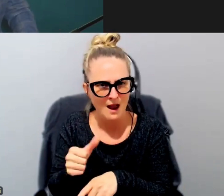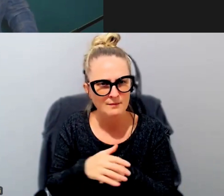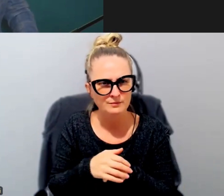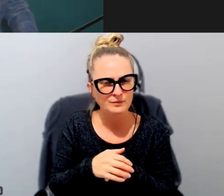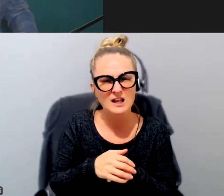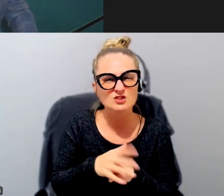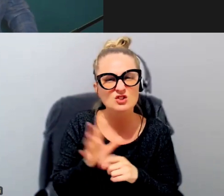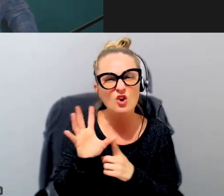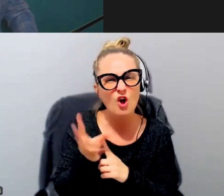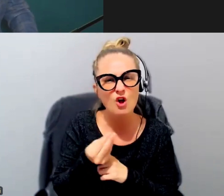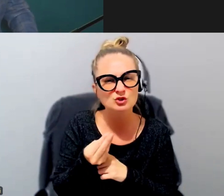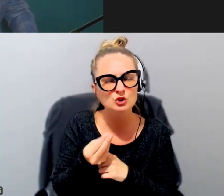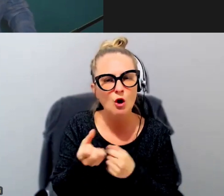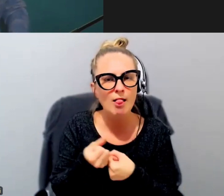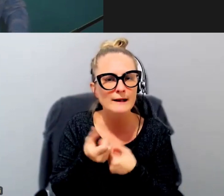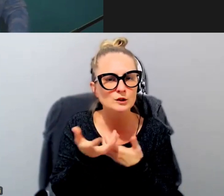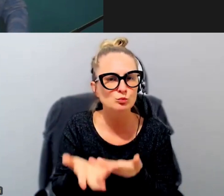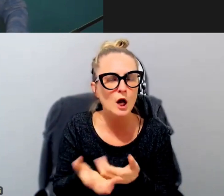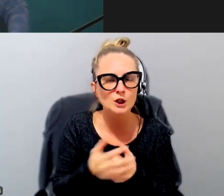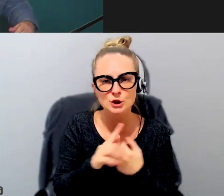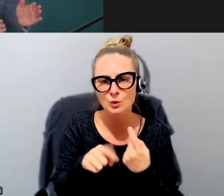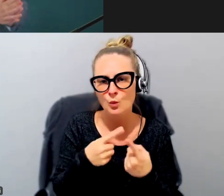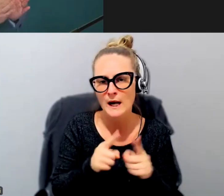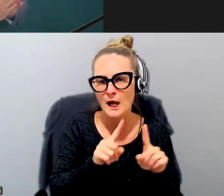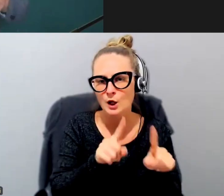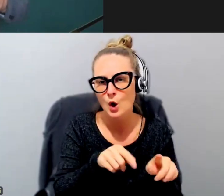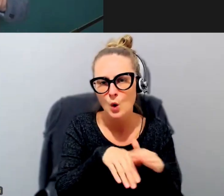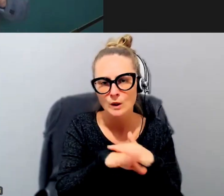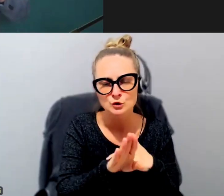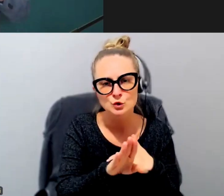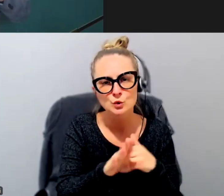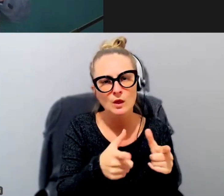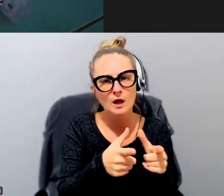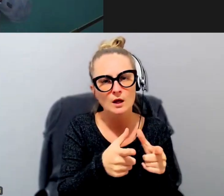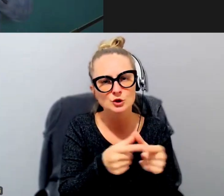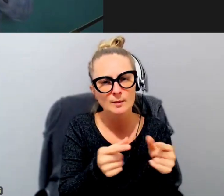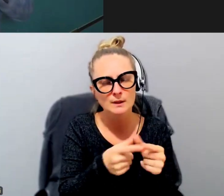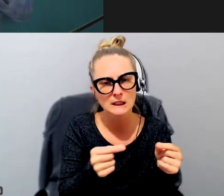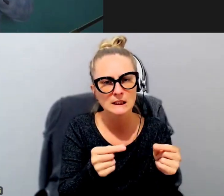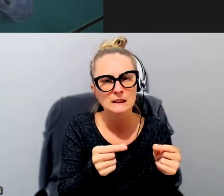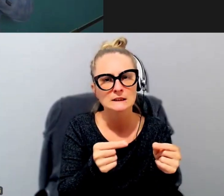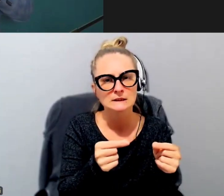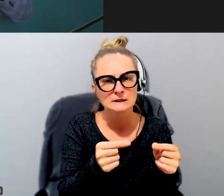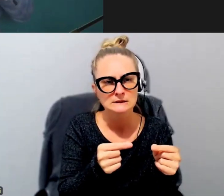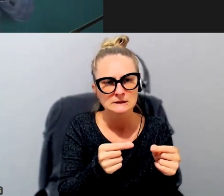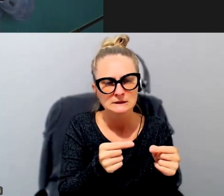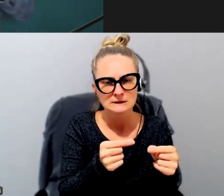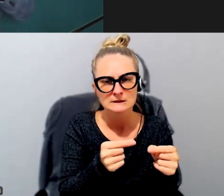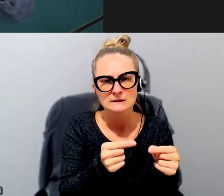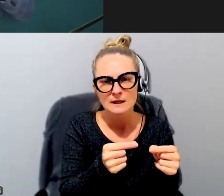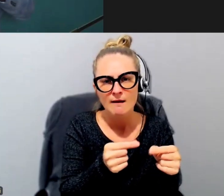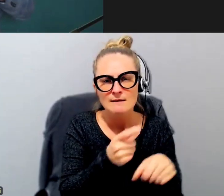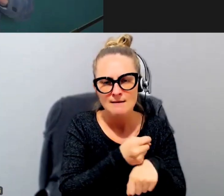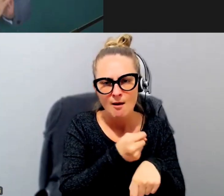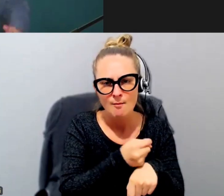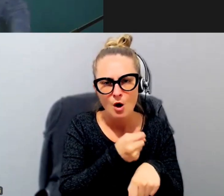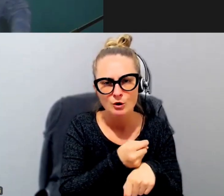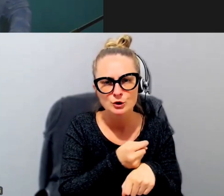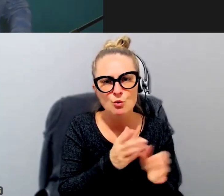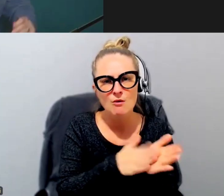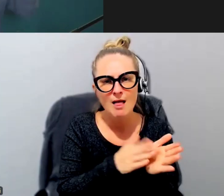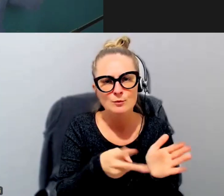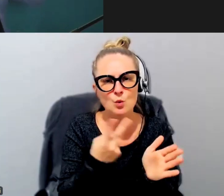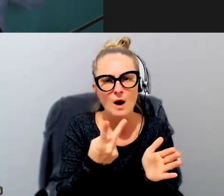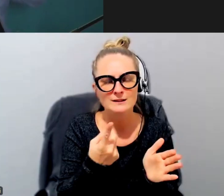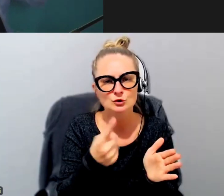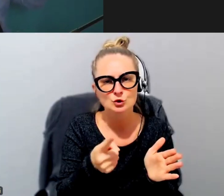cultural expression when I go to a Japanese temple and we clap twice to wake the gods. Am I getting this right? And then you